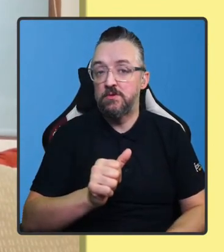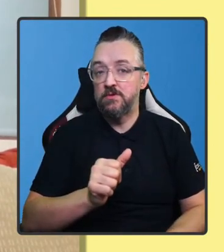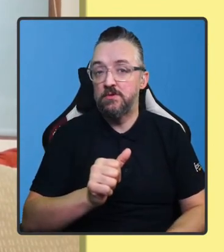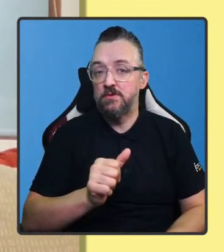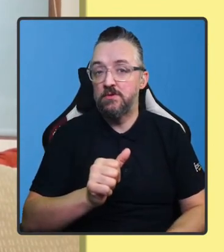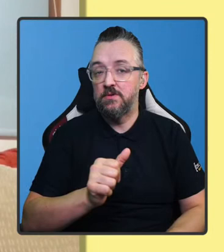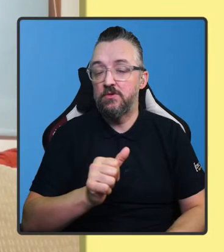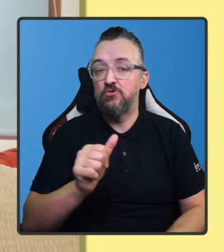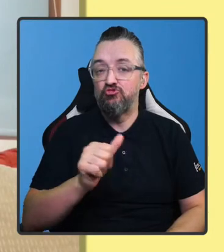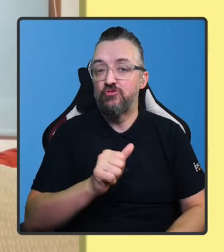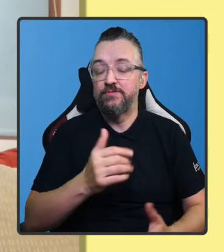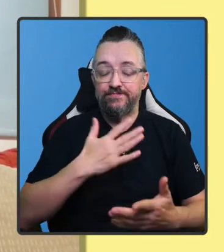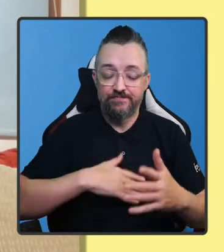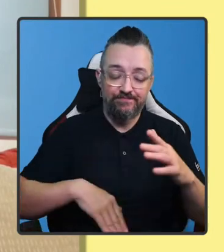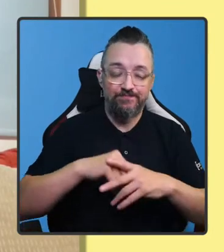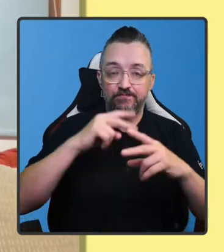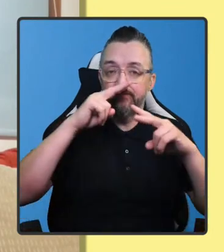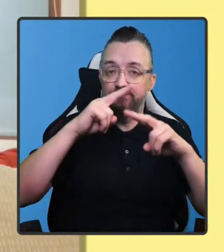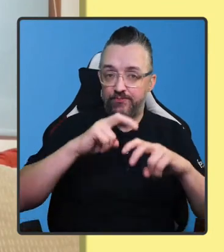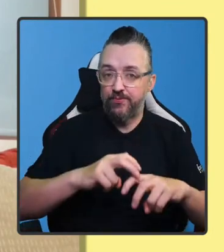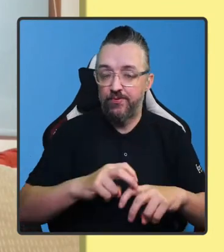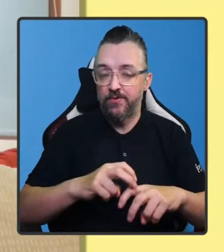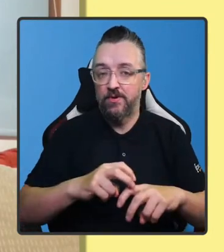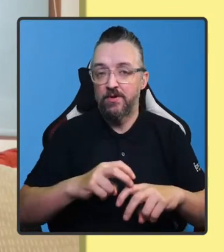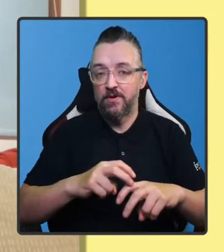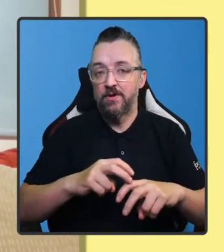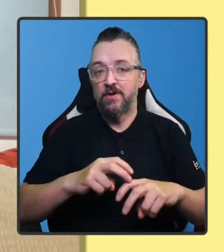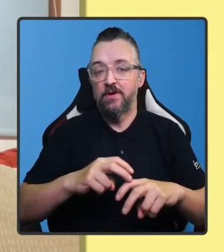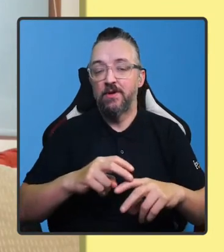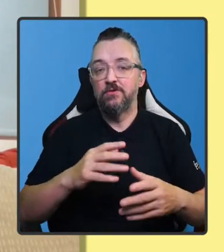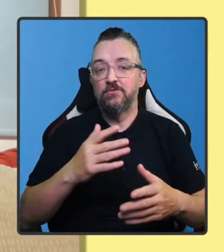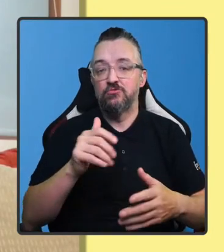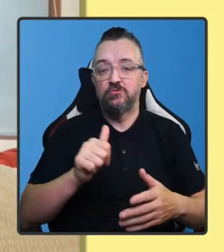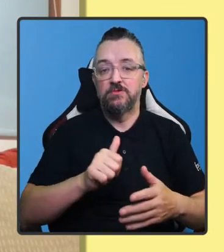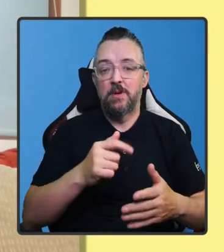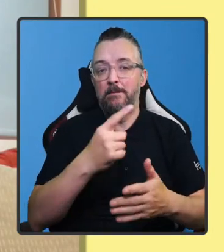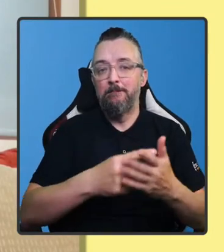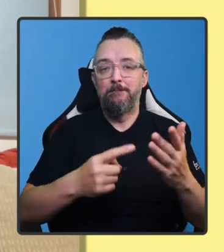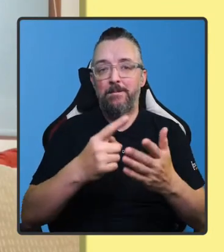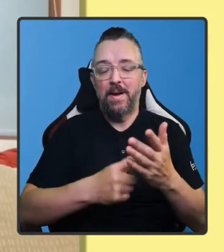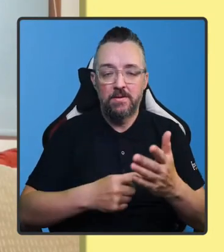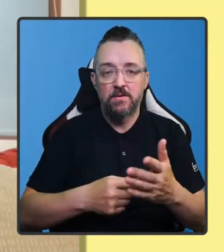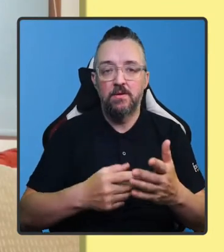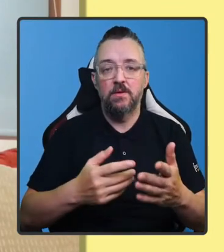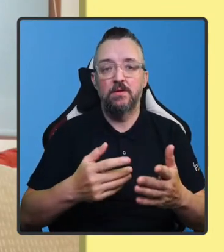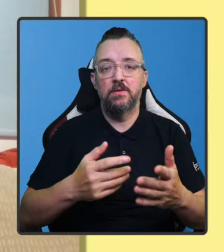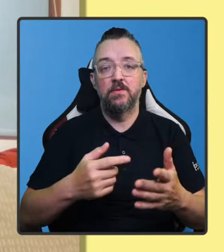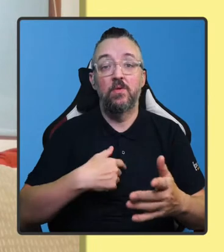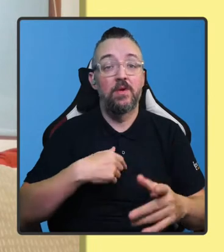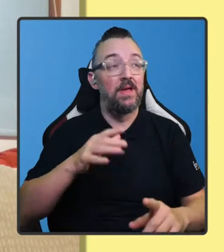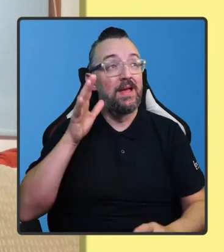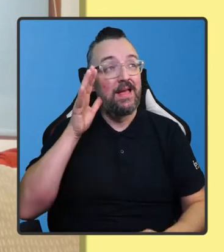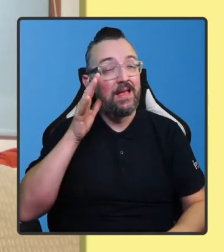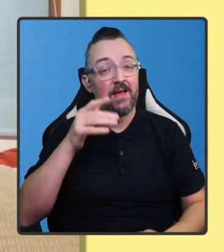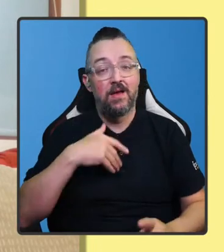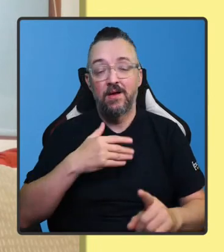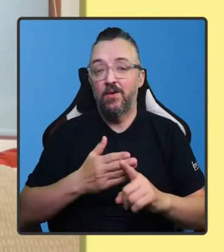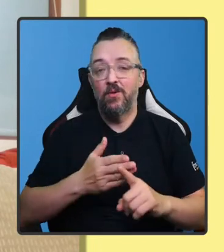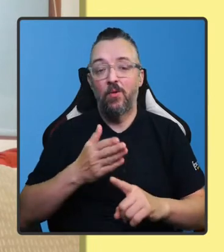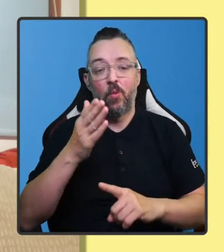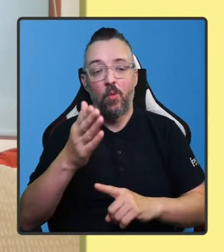thoroughly looked in for getting a ban. I kind of shudder every time I go